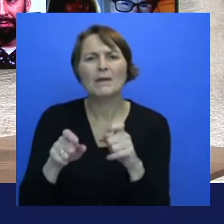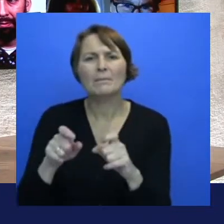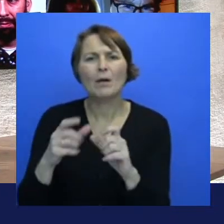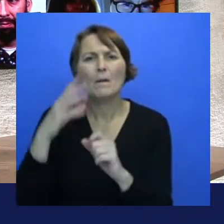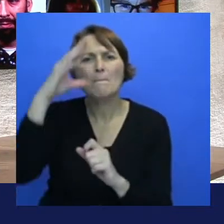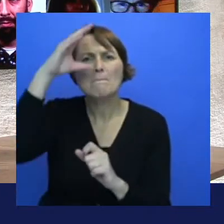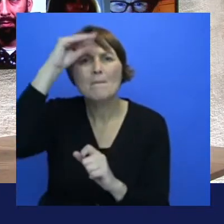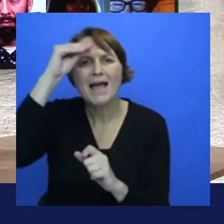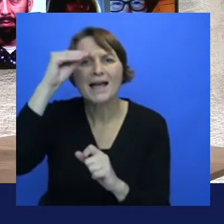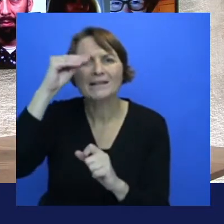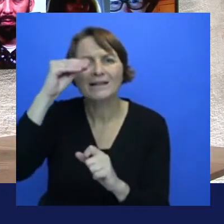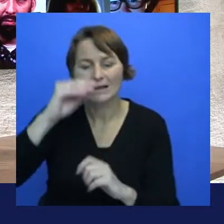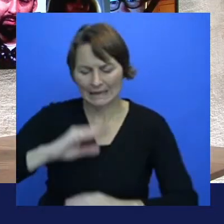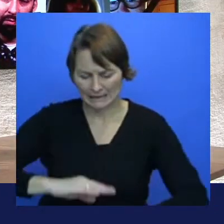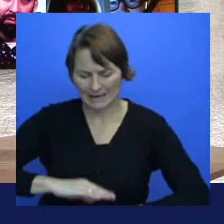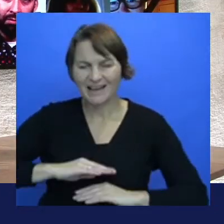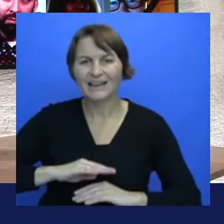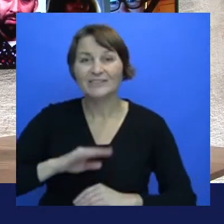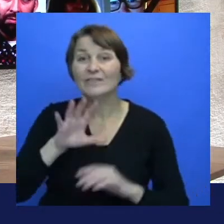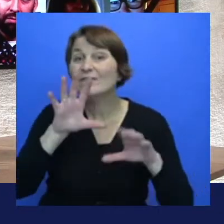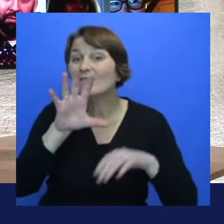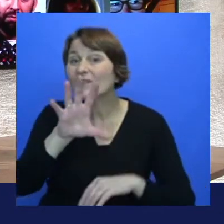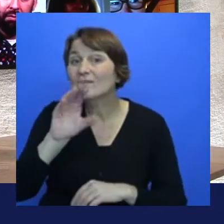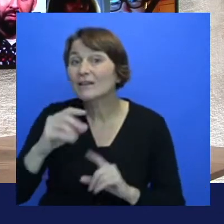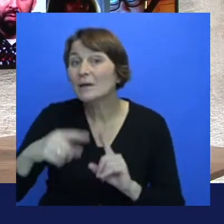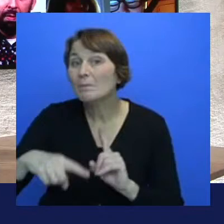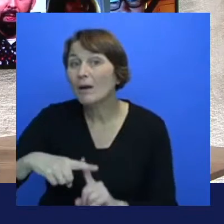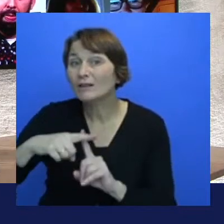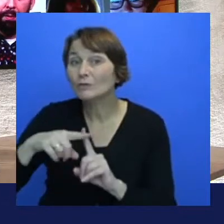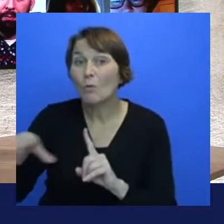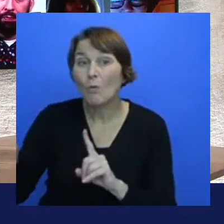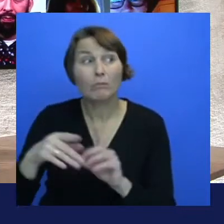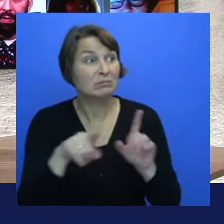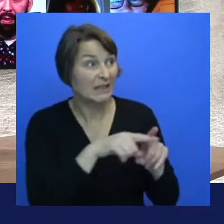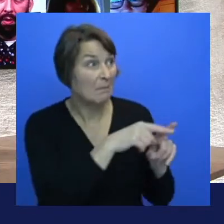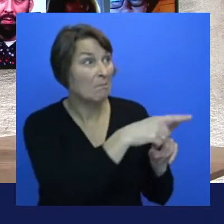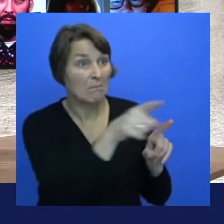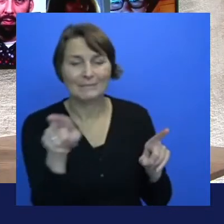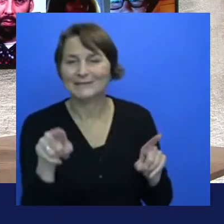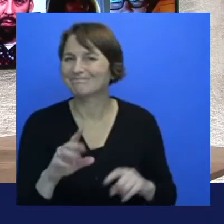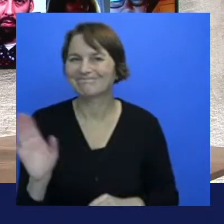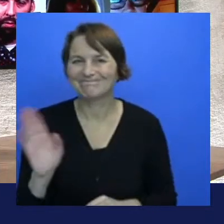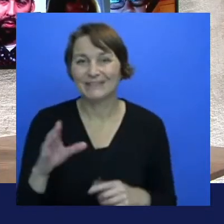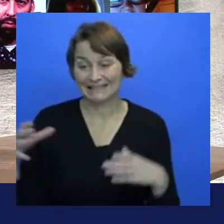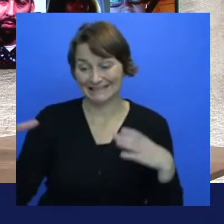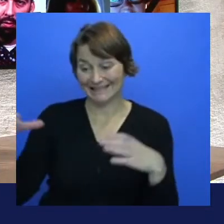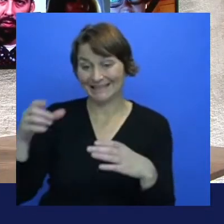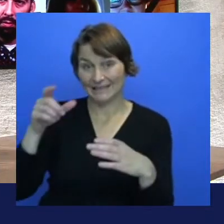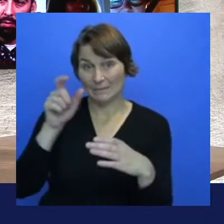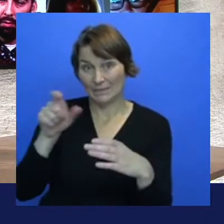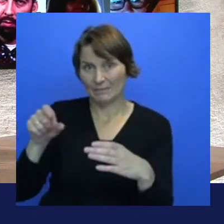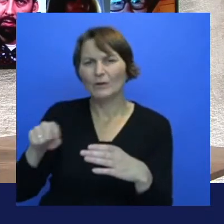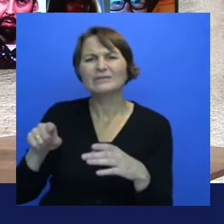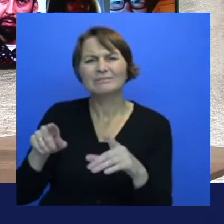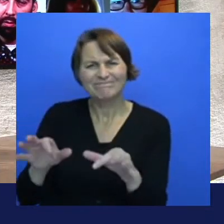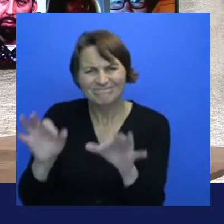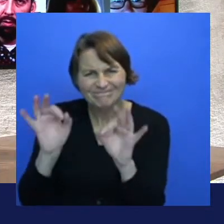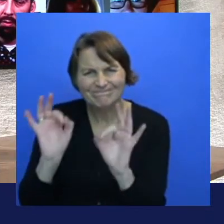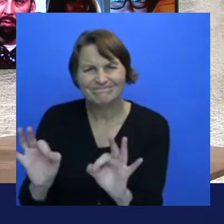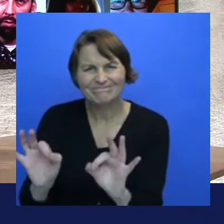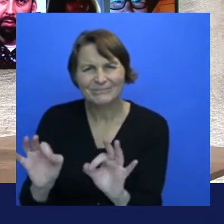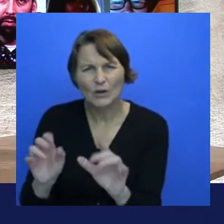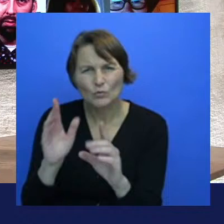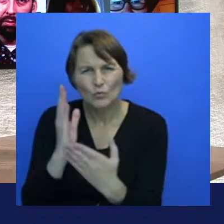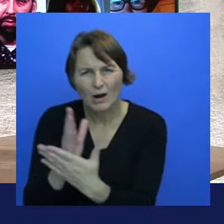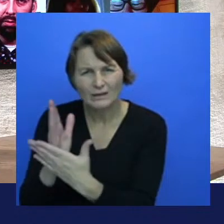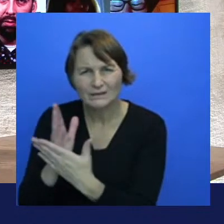the population, I would say. So be sure you make sure that your sample is correct, right, to start with.